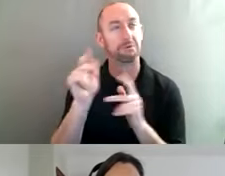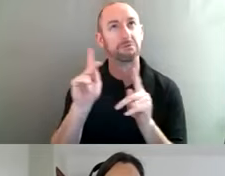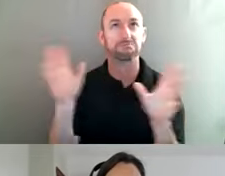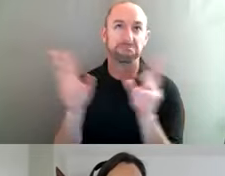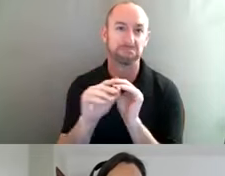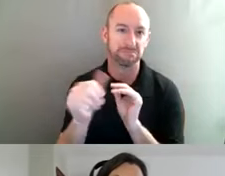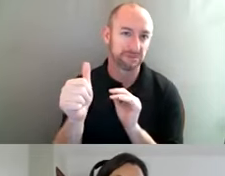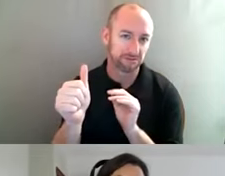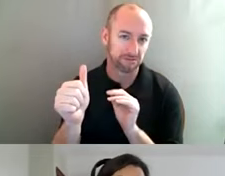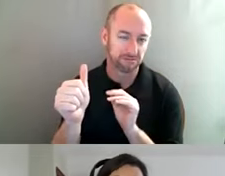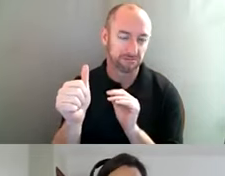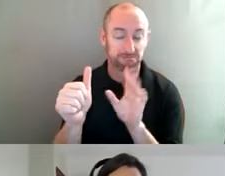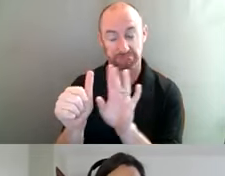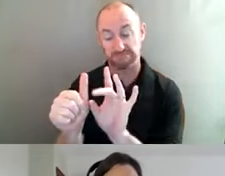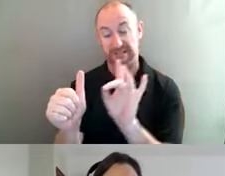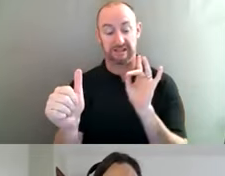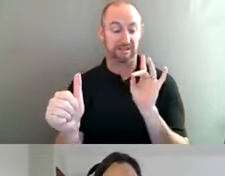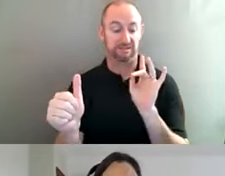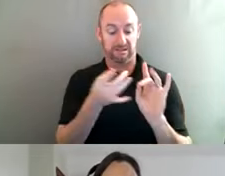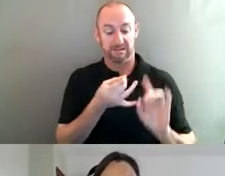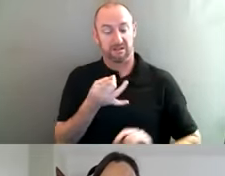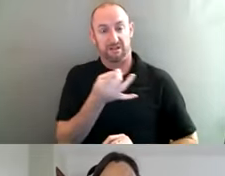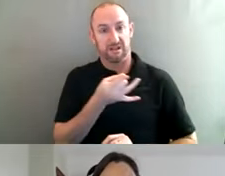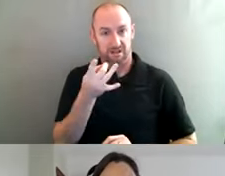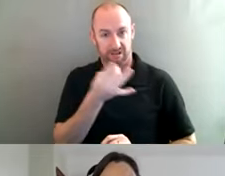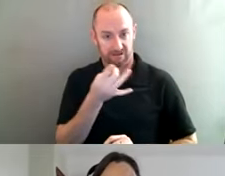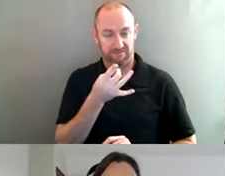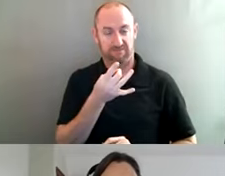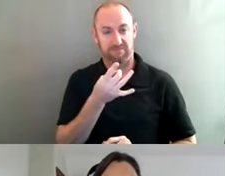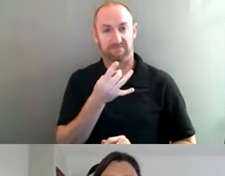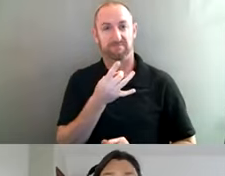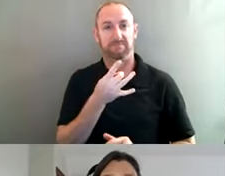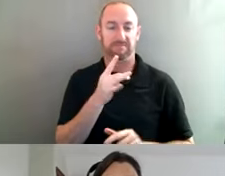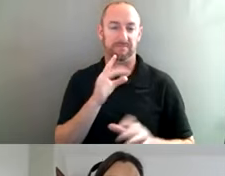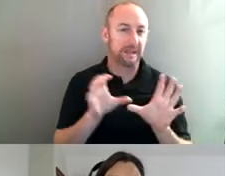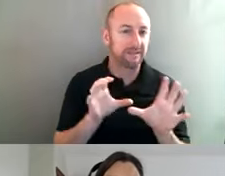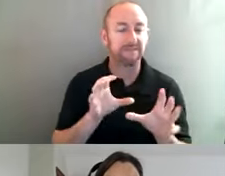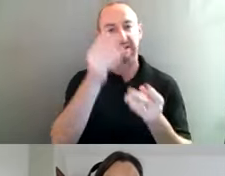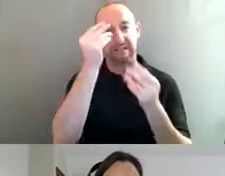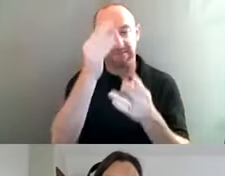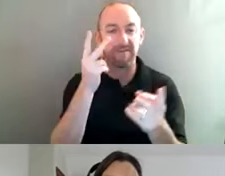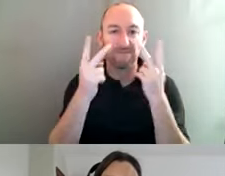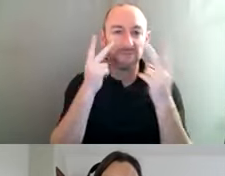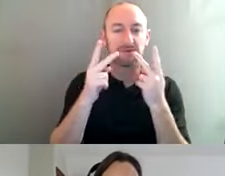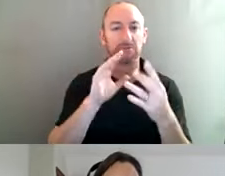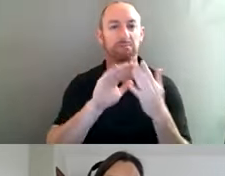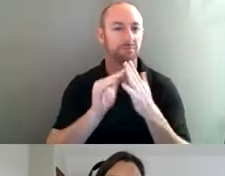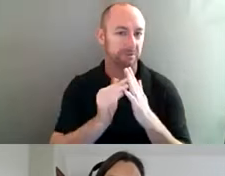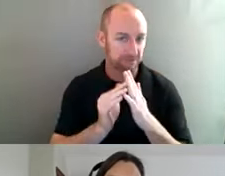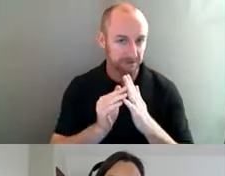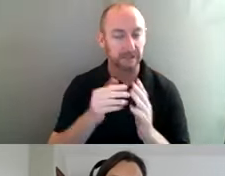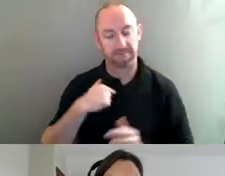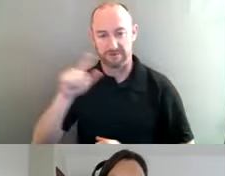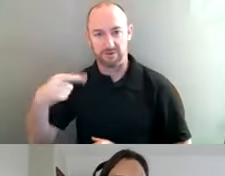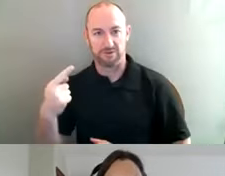and I'm going to say 8 of the 10 are very active in information visualization communities. I'm the only